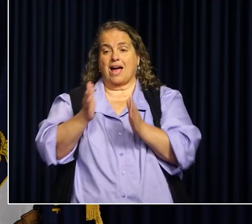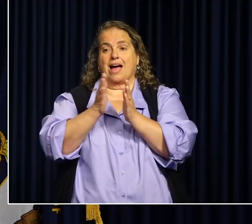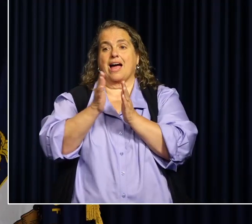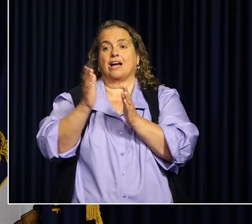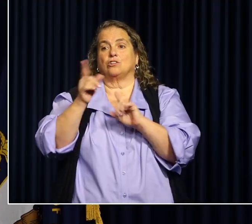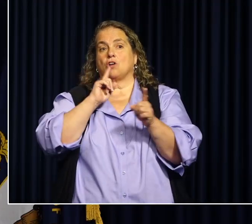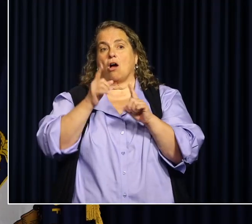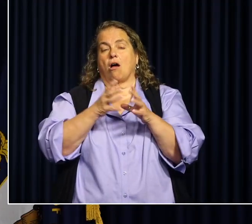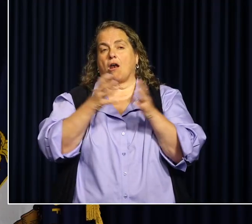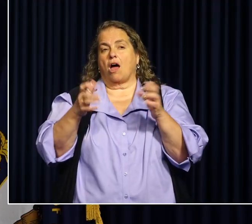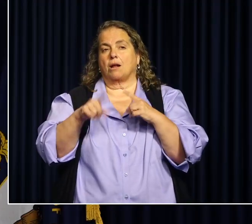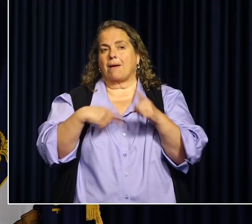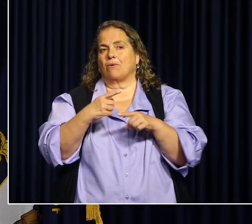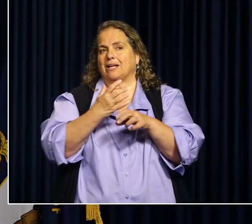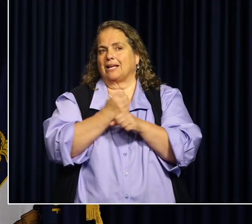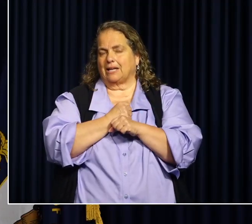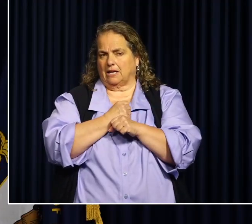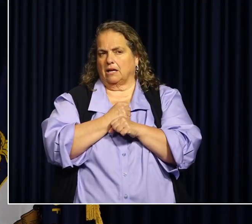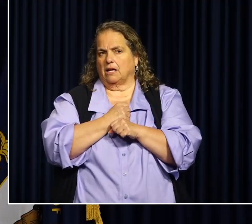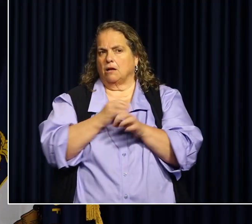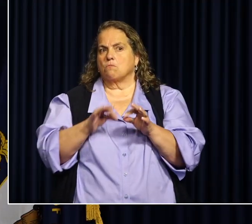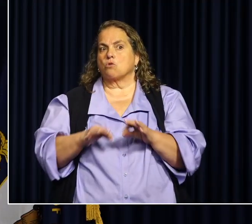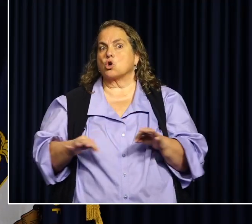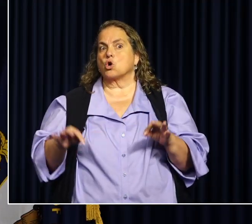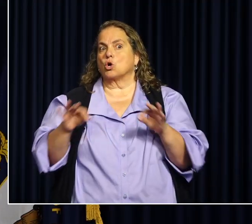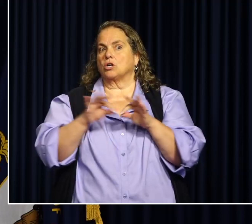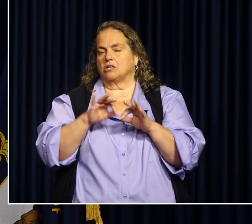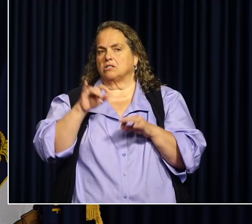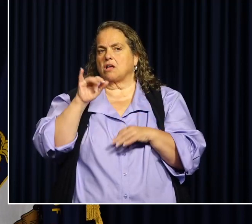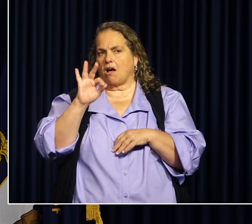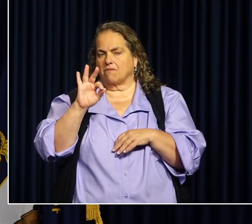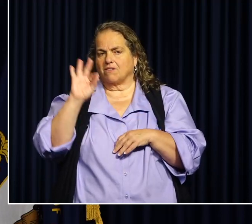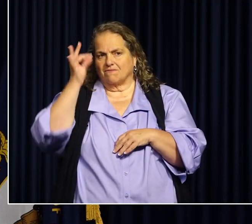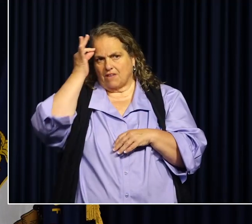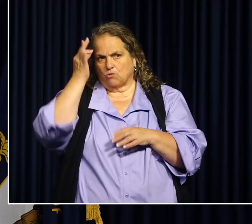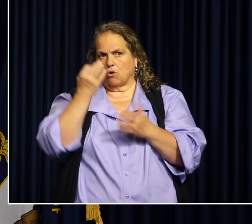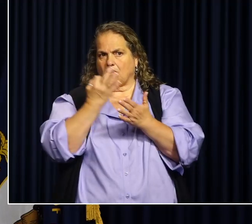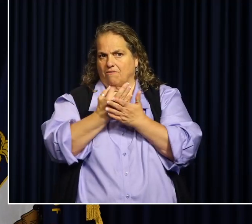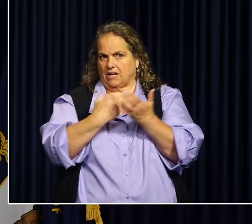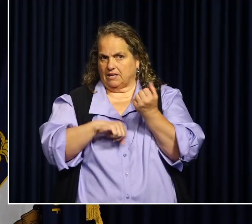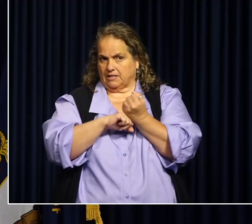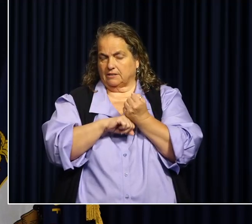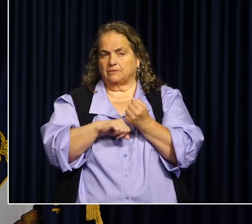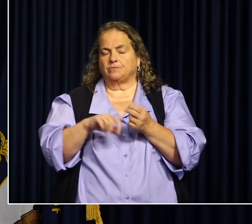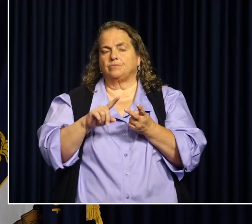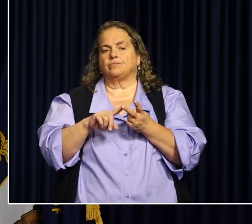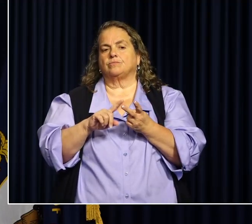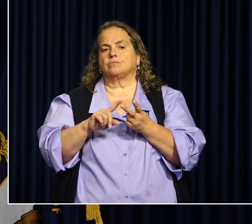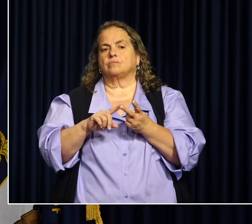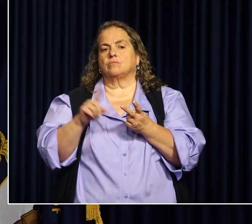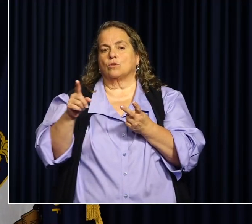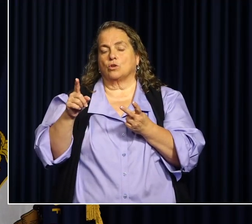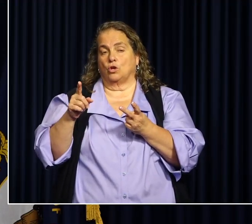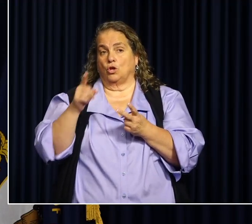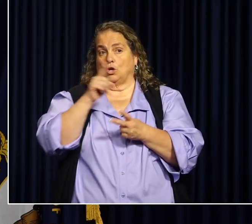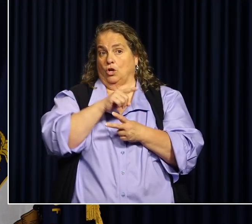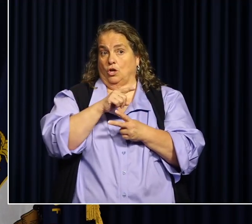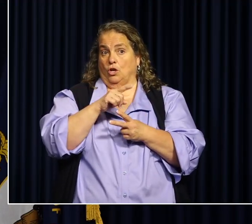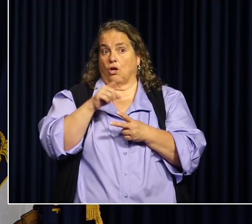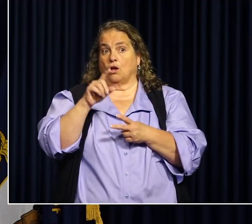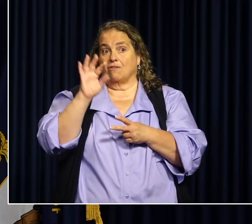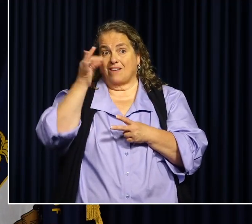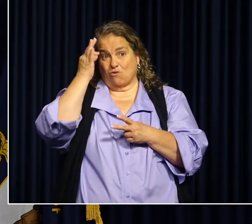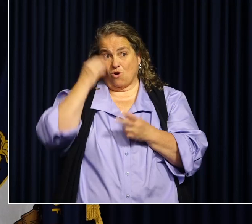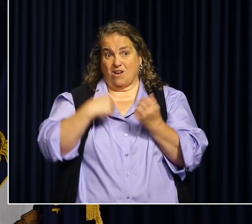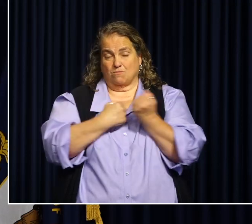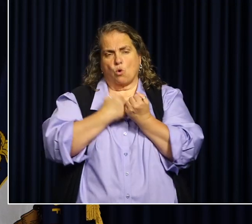Outside of Mitch McConnell, which members of the Kentucky congressional delegation have you spoken to directly? And outside of receiving federal aid, what else do you